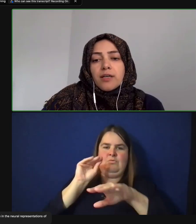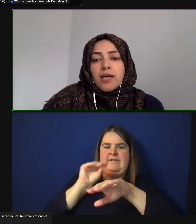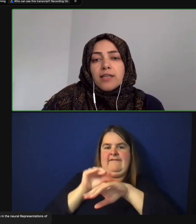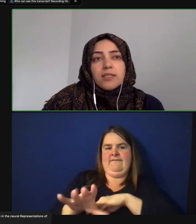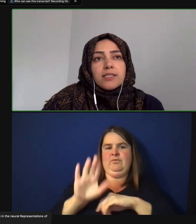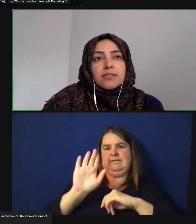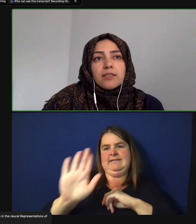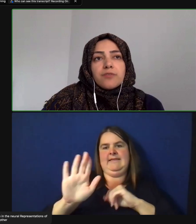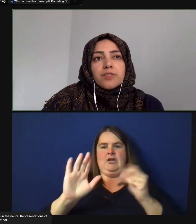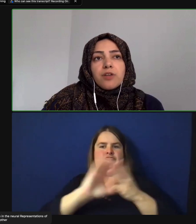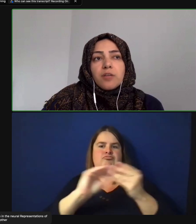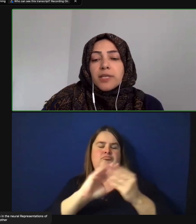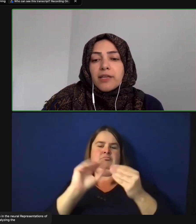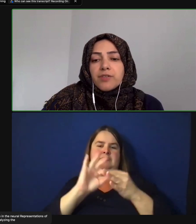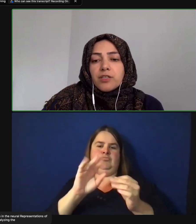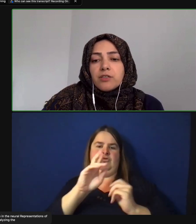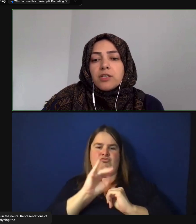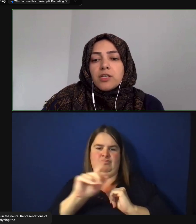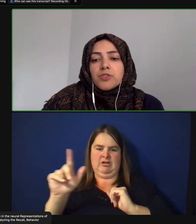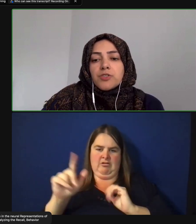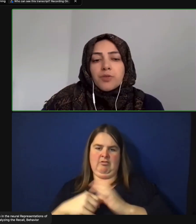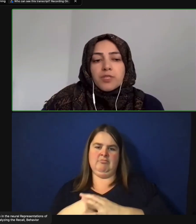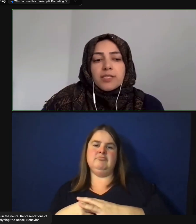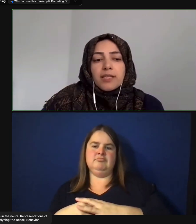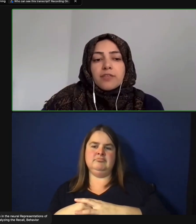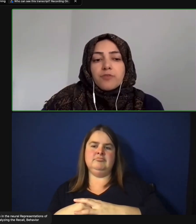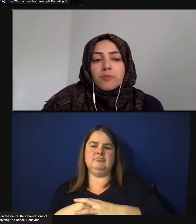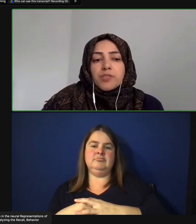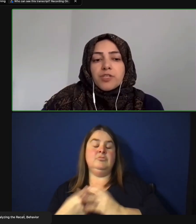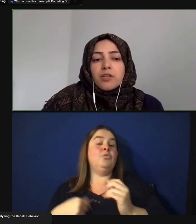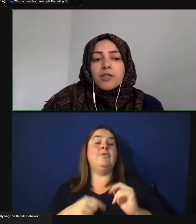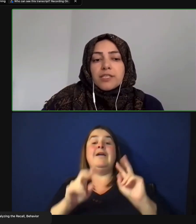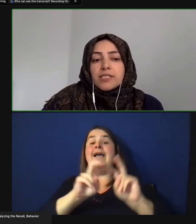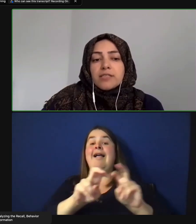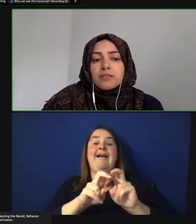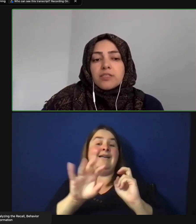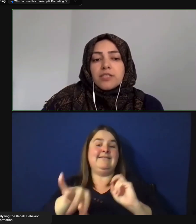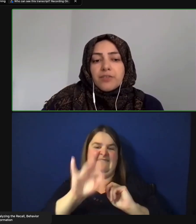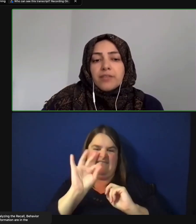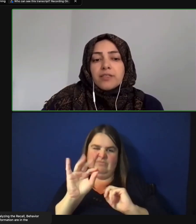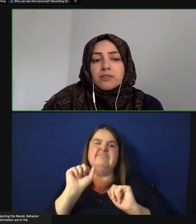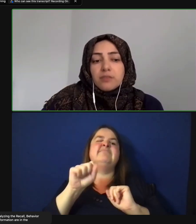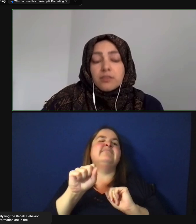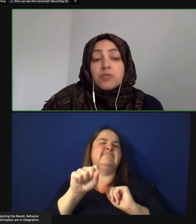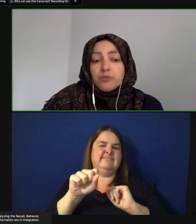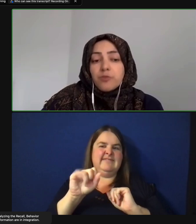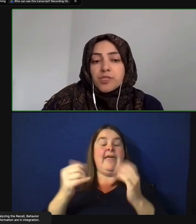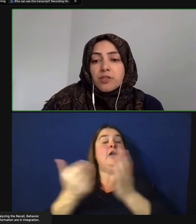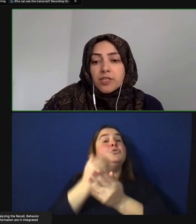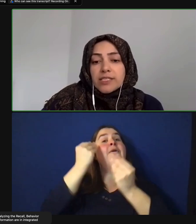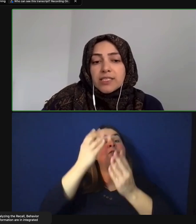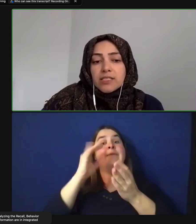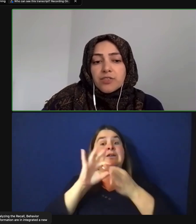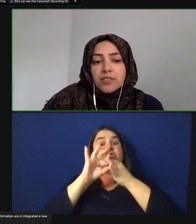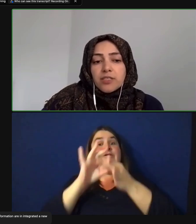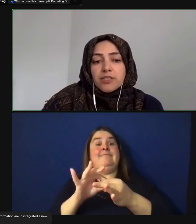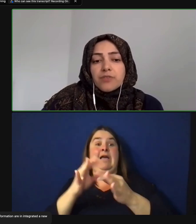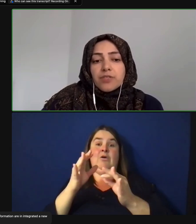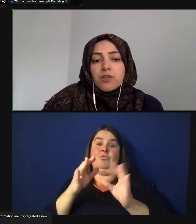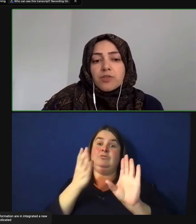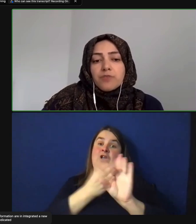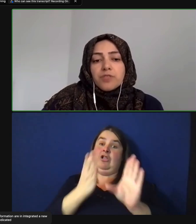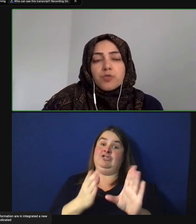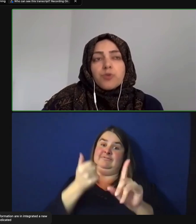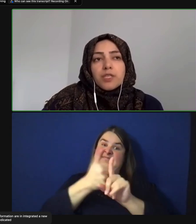So analyzing the recall behavior shows us that information are indeed integrated, the new information are indeed integrated